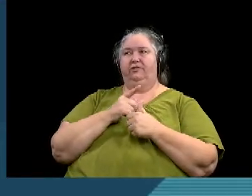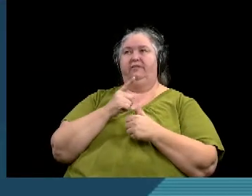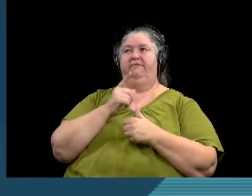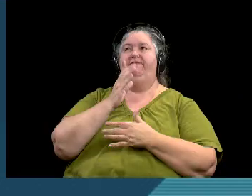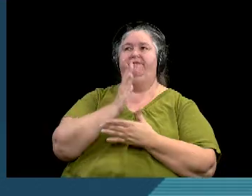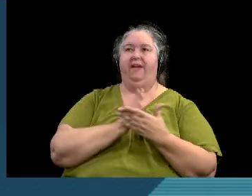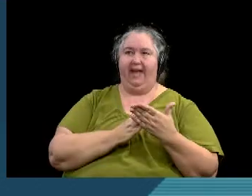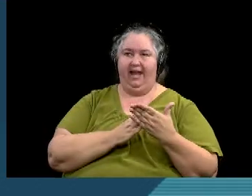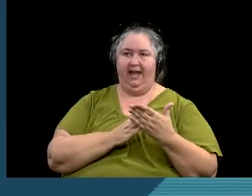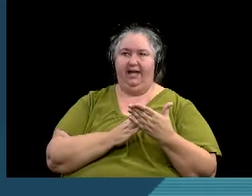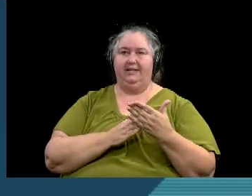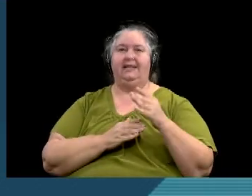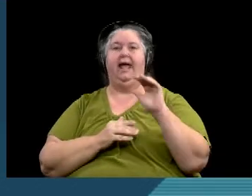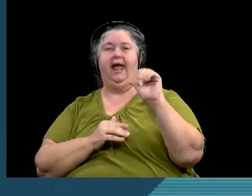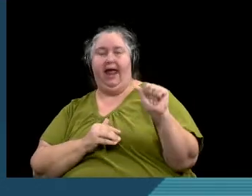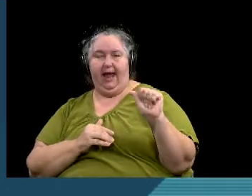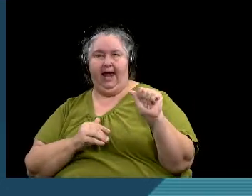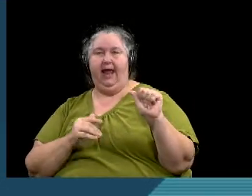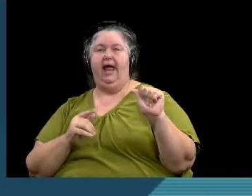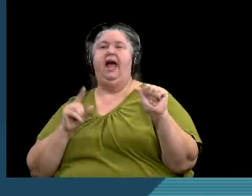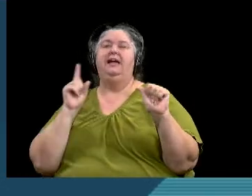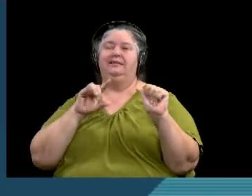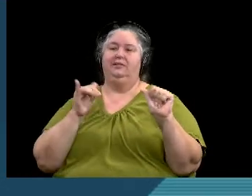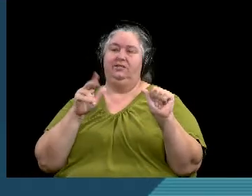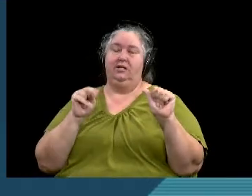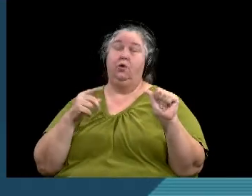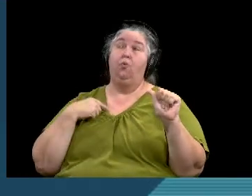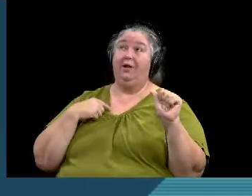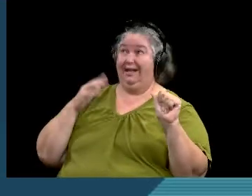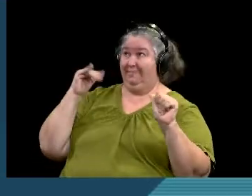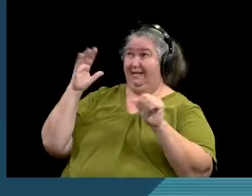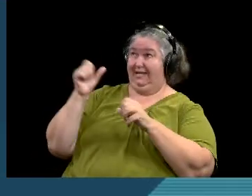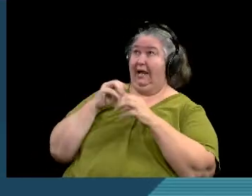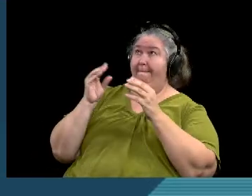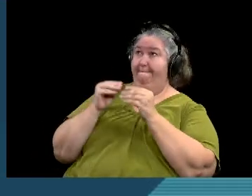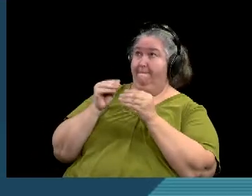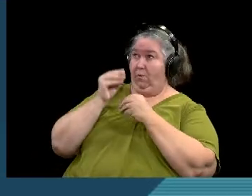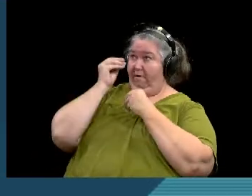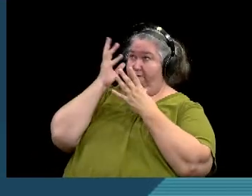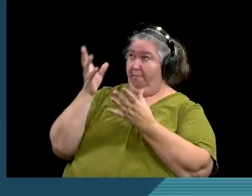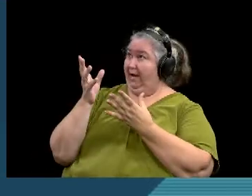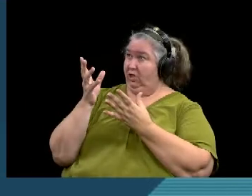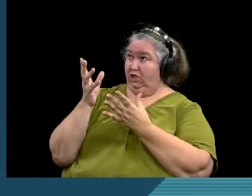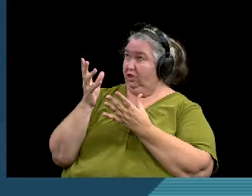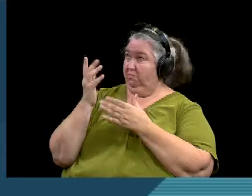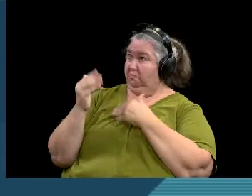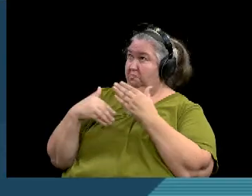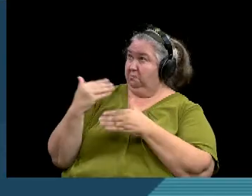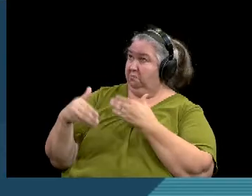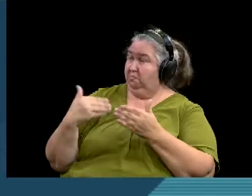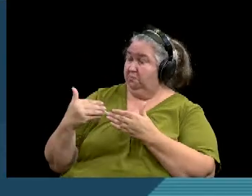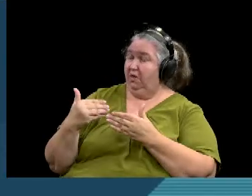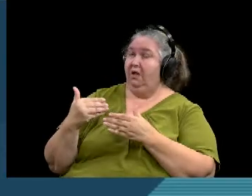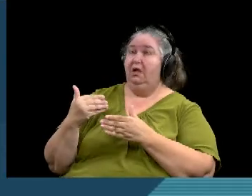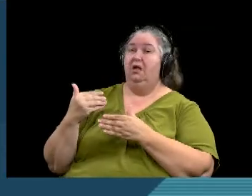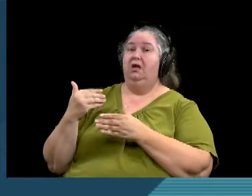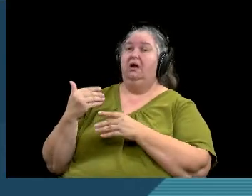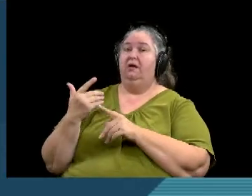guidance from the Advisory Committee on Immunizations Practices and the Department of State Health Services about who will be included in the